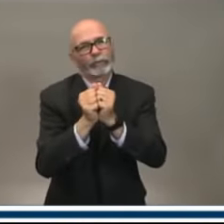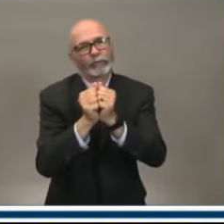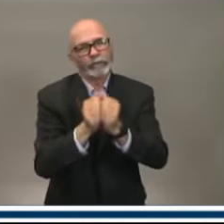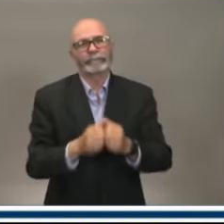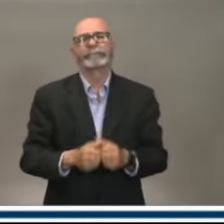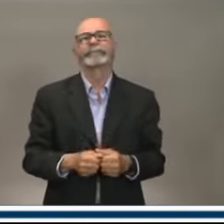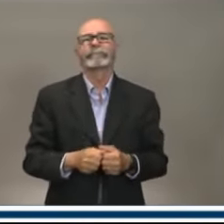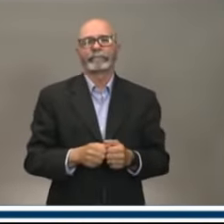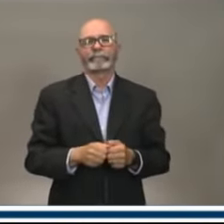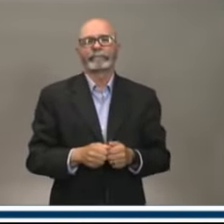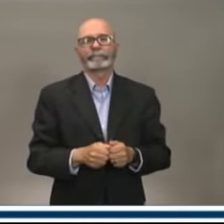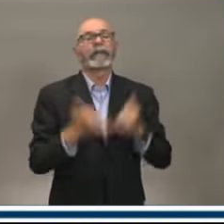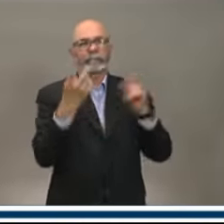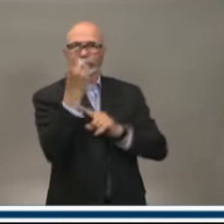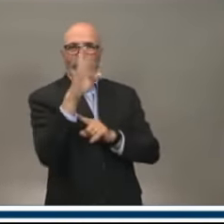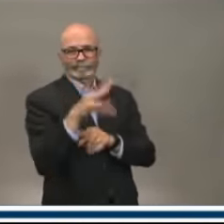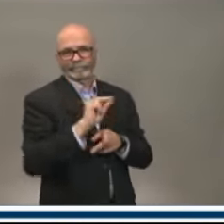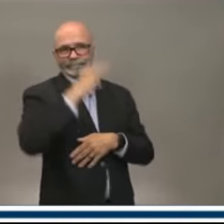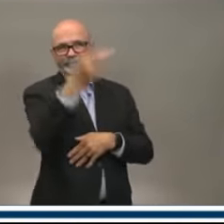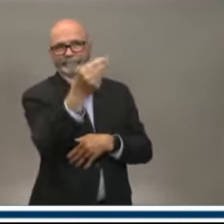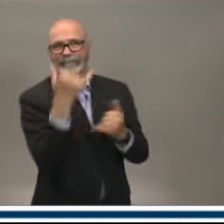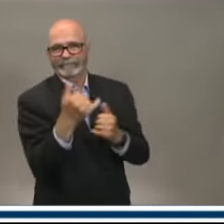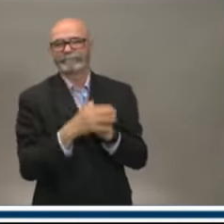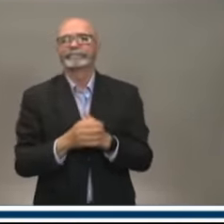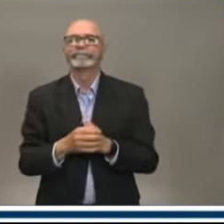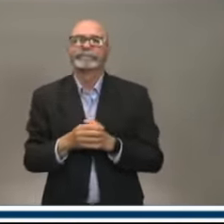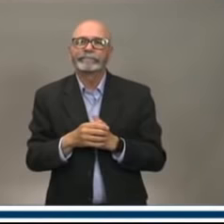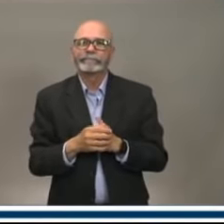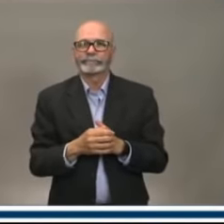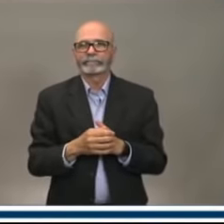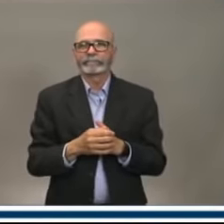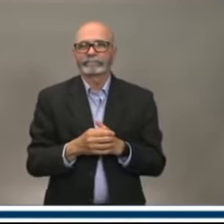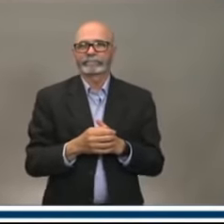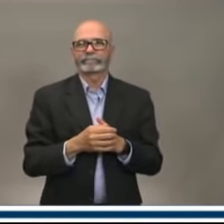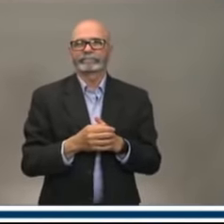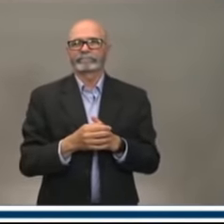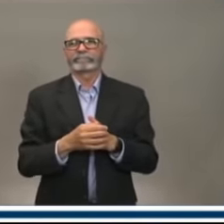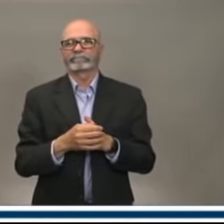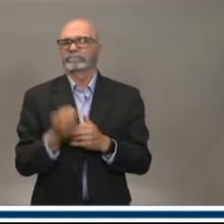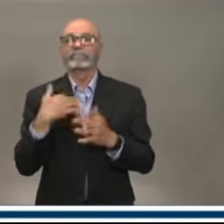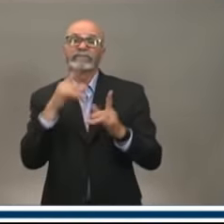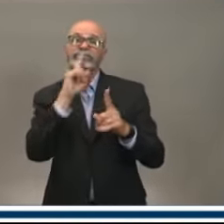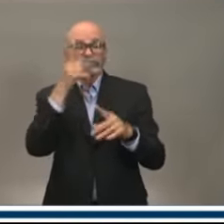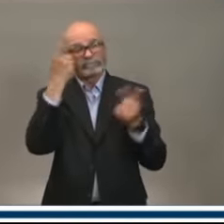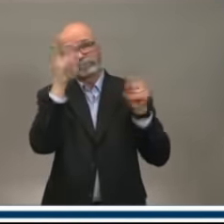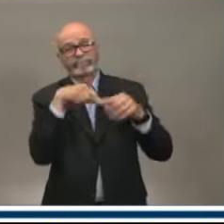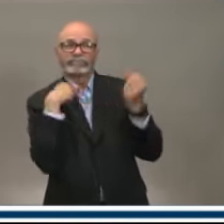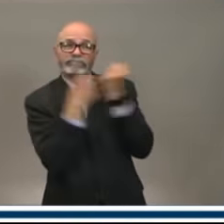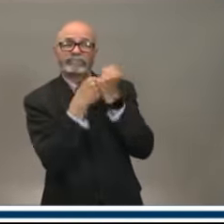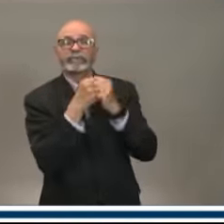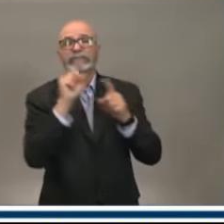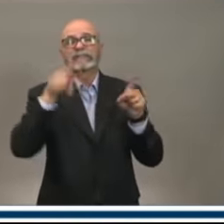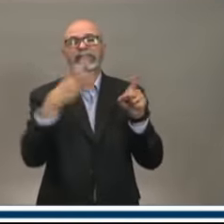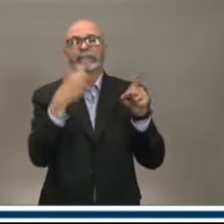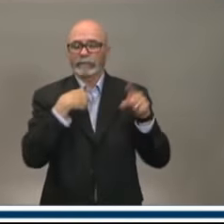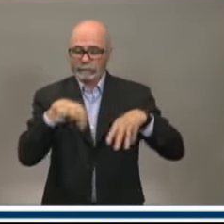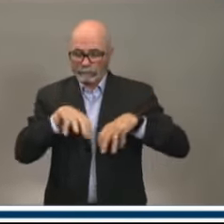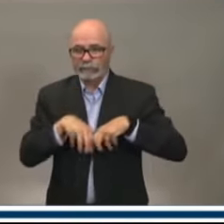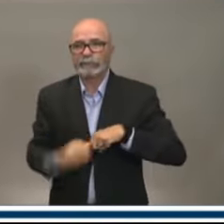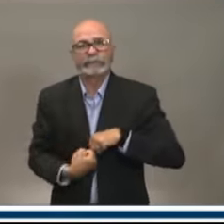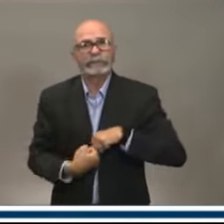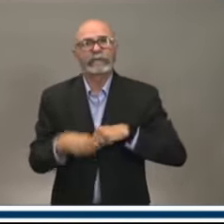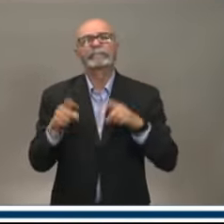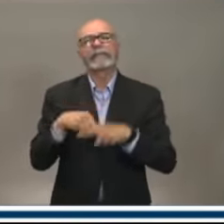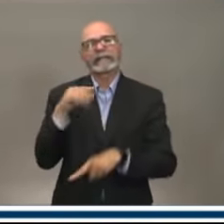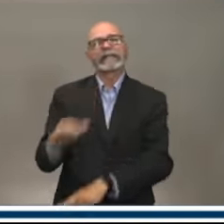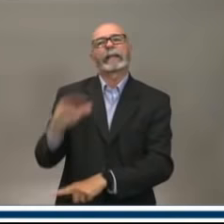everybody. I want to echo the Premier's comments. My condolences to Dylan's family, as well as to